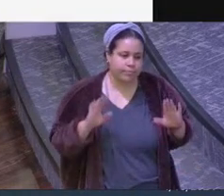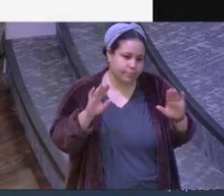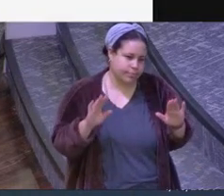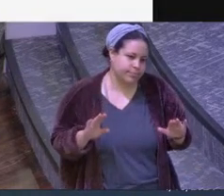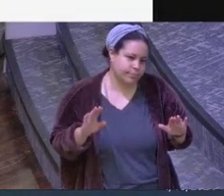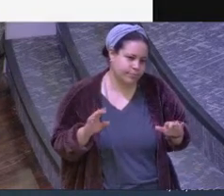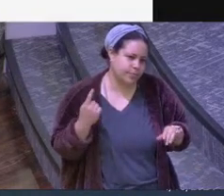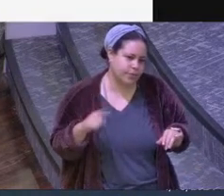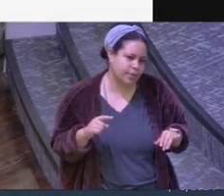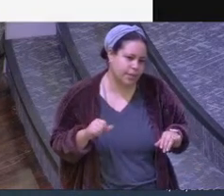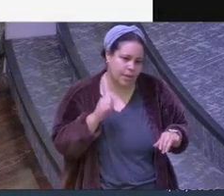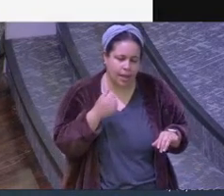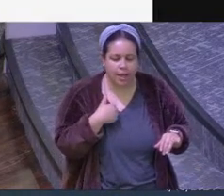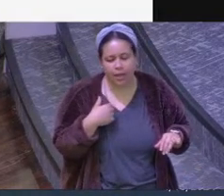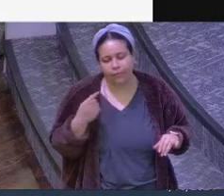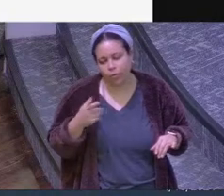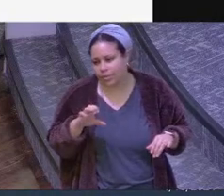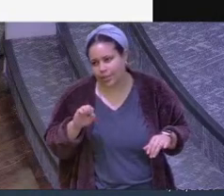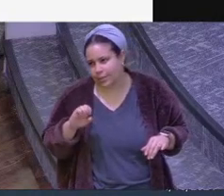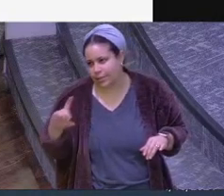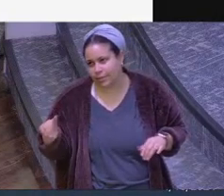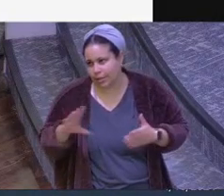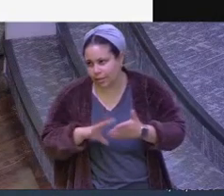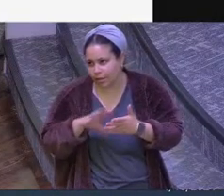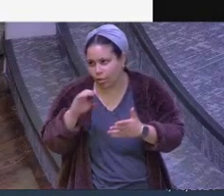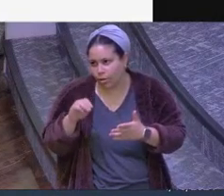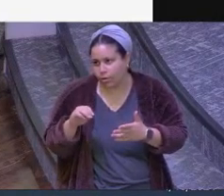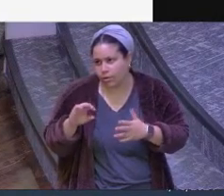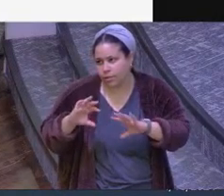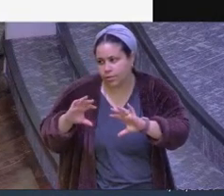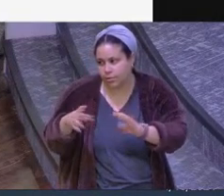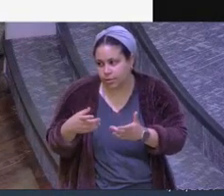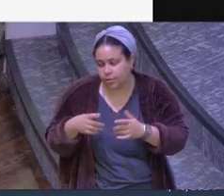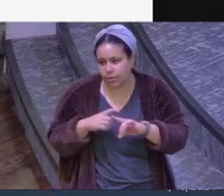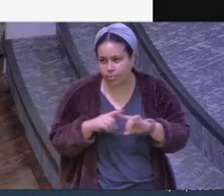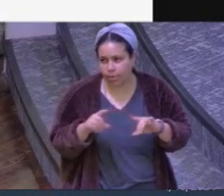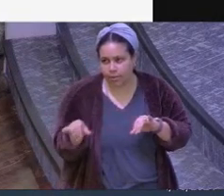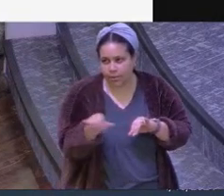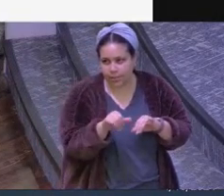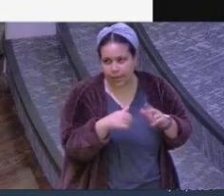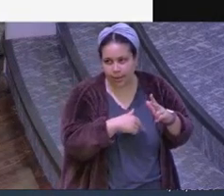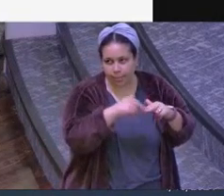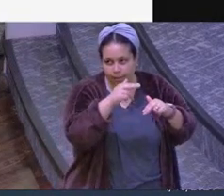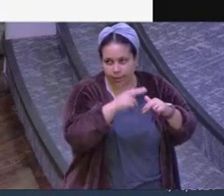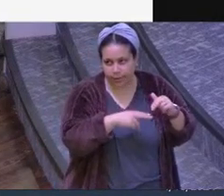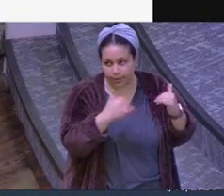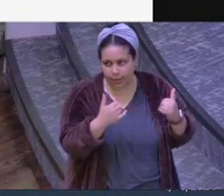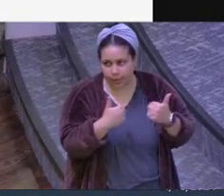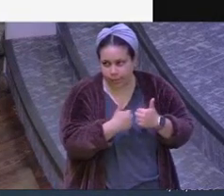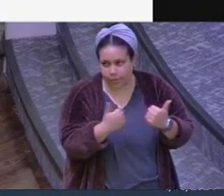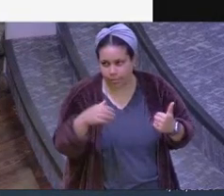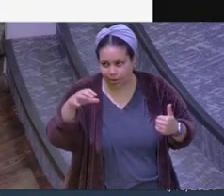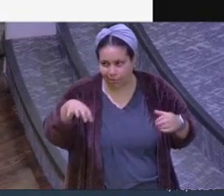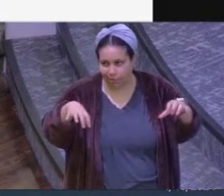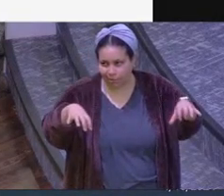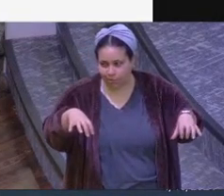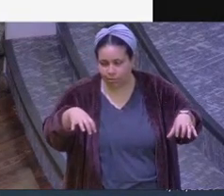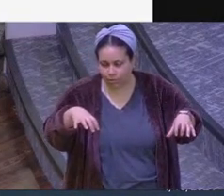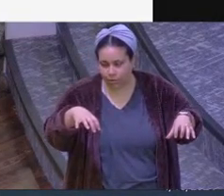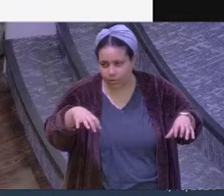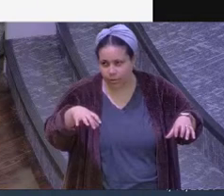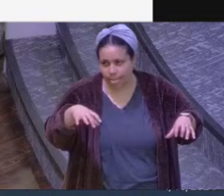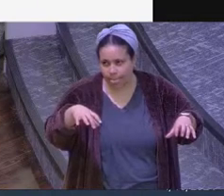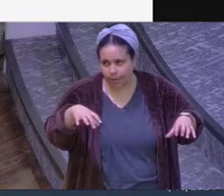High School, but we have not had one for CCSD Learning Center. It was kind of, but they were in the same building, and since now we're separating those out, we feel like